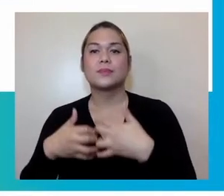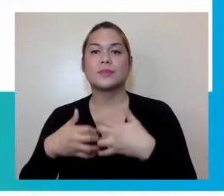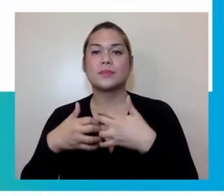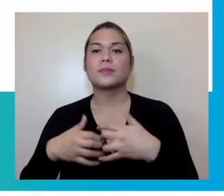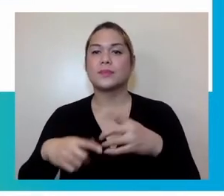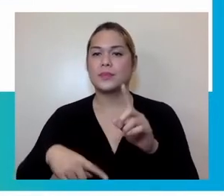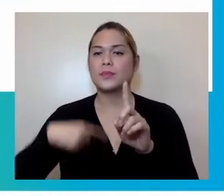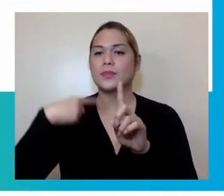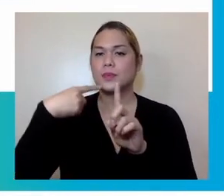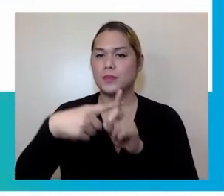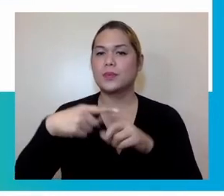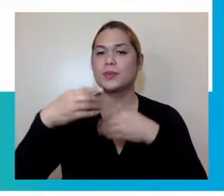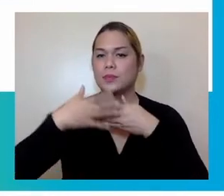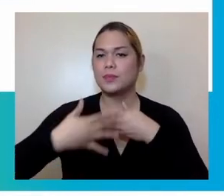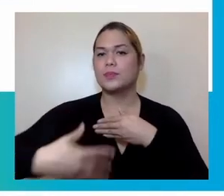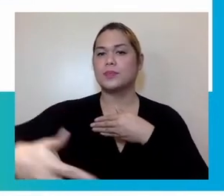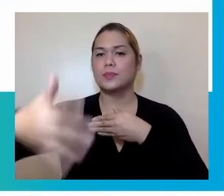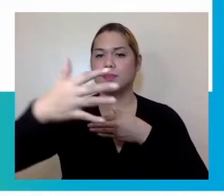But eventually,